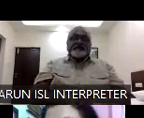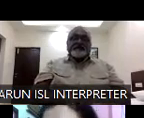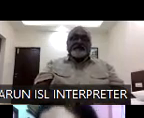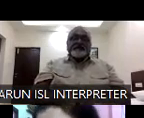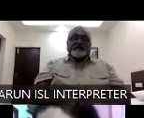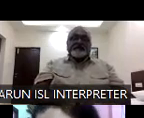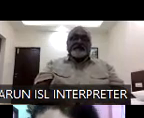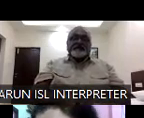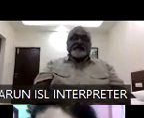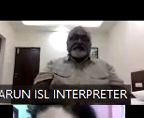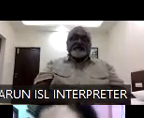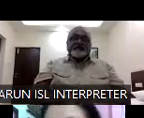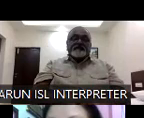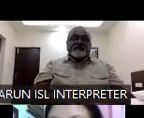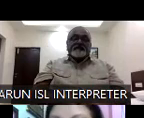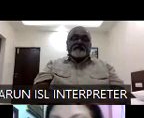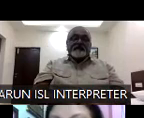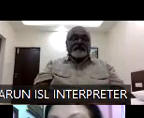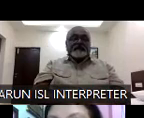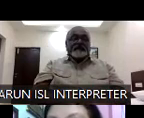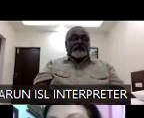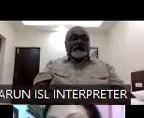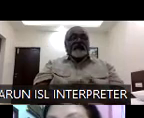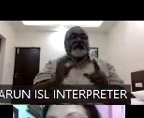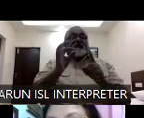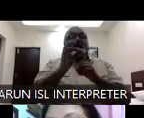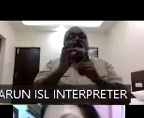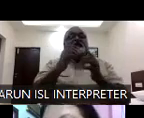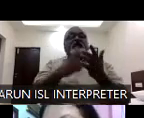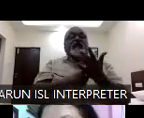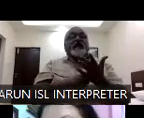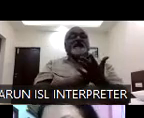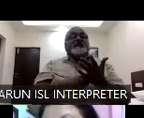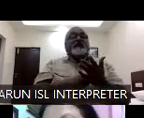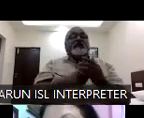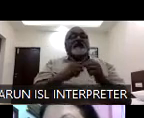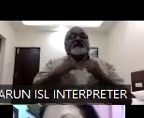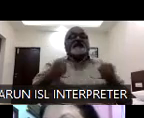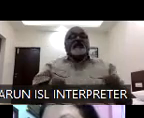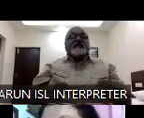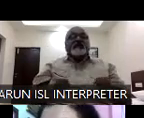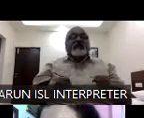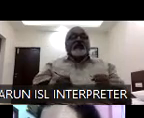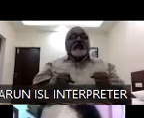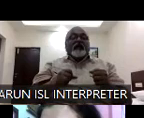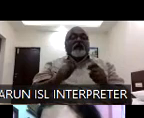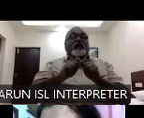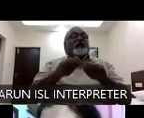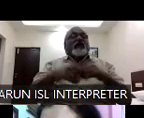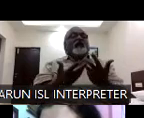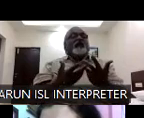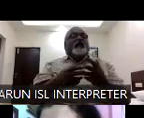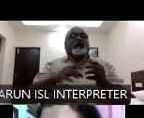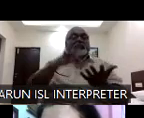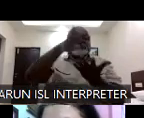called as, panchayatiraj system functions as a decentralized process. So when you say centralized, it's